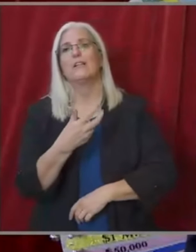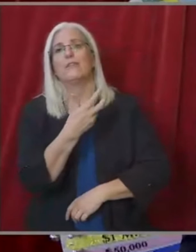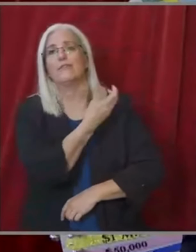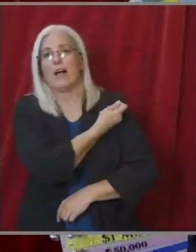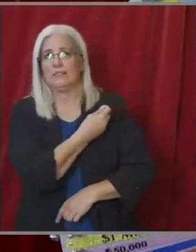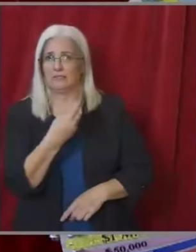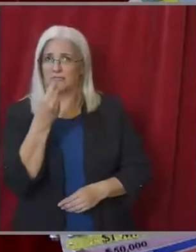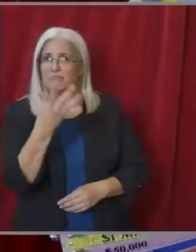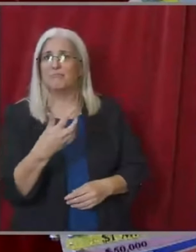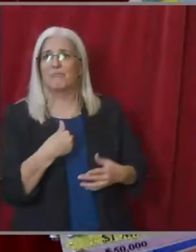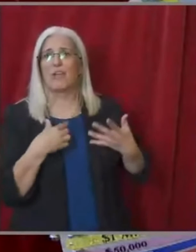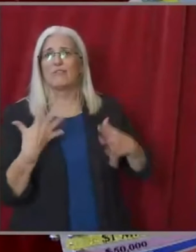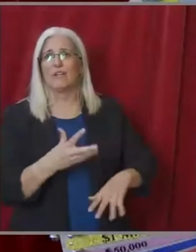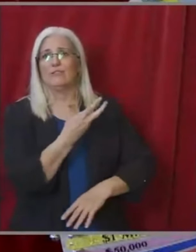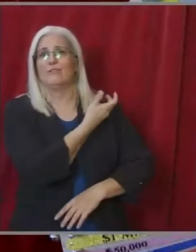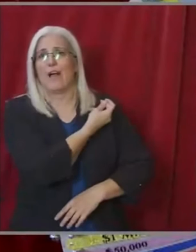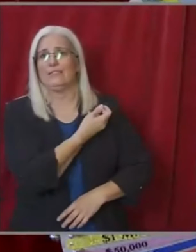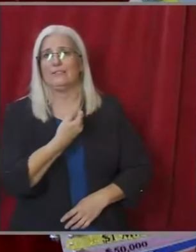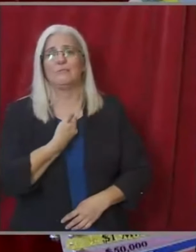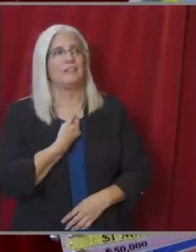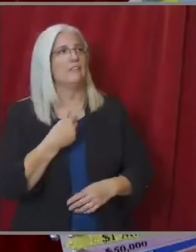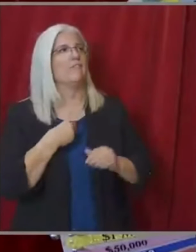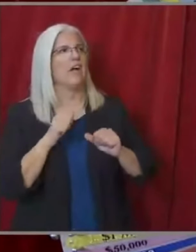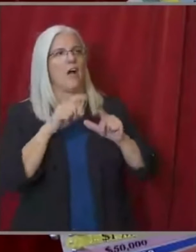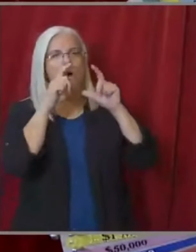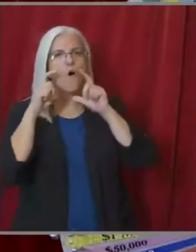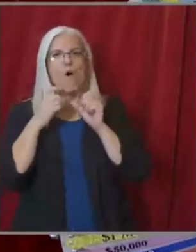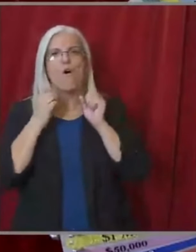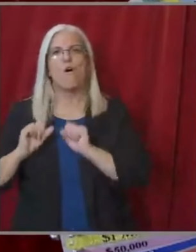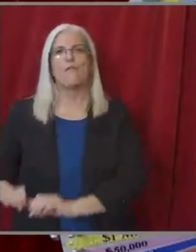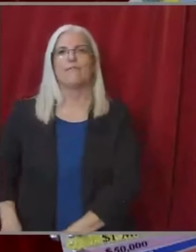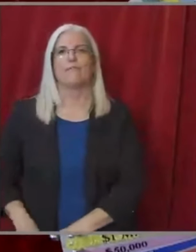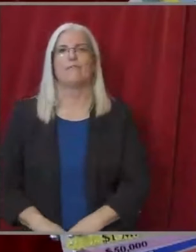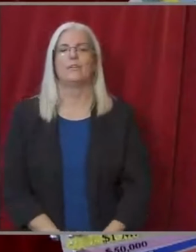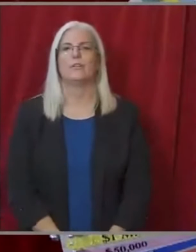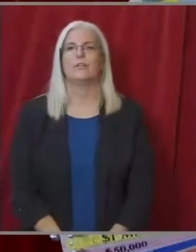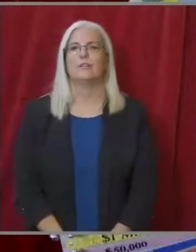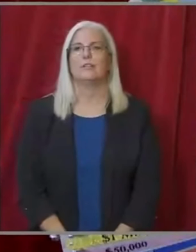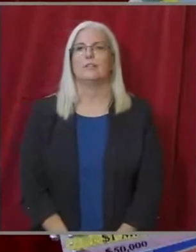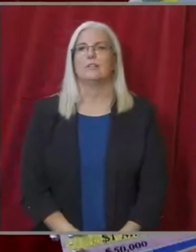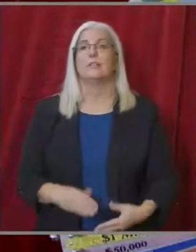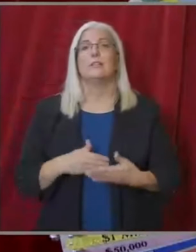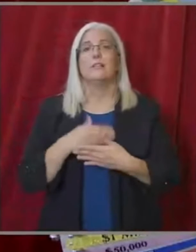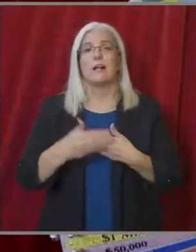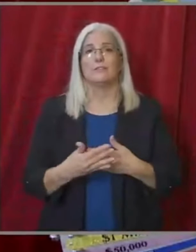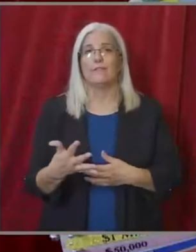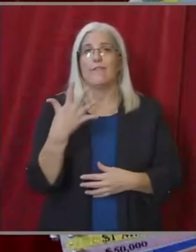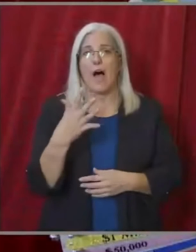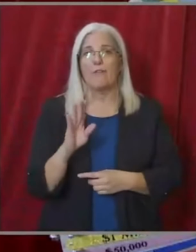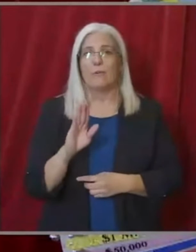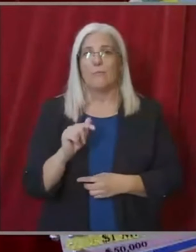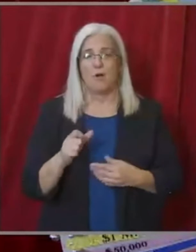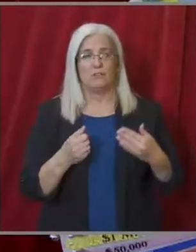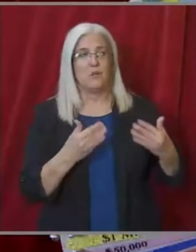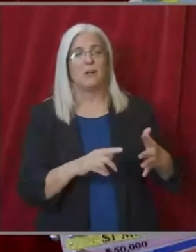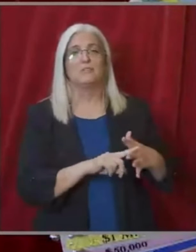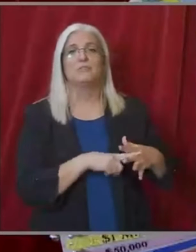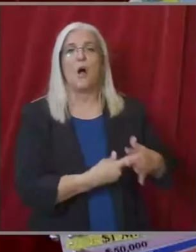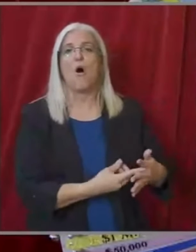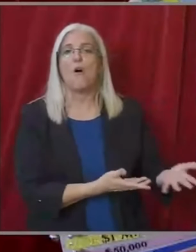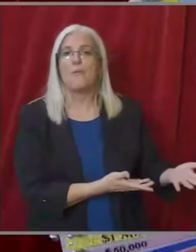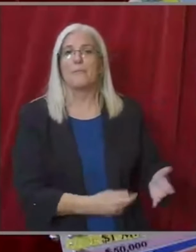Okay, excellent. So let's go ahead and let's see the next five balls here. All right, and I have not seen this machine either